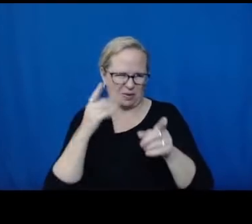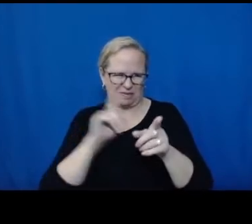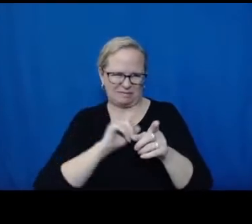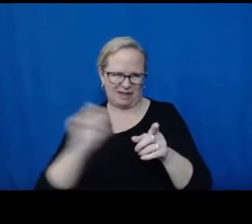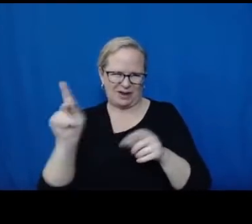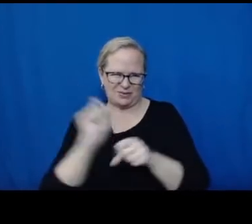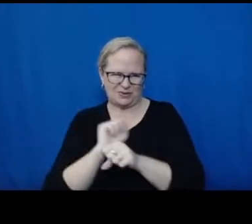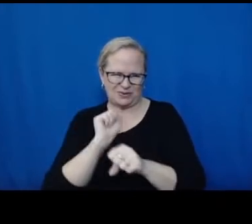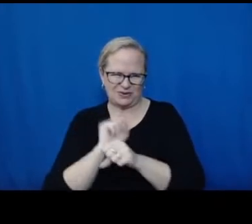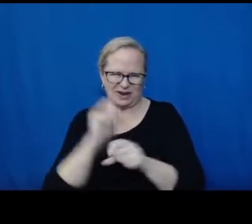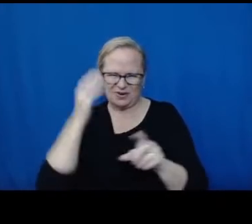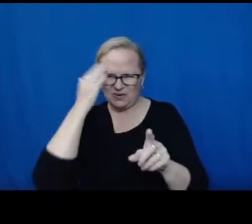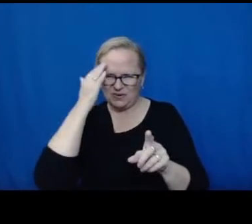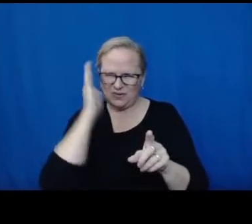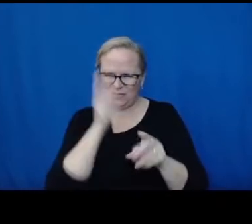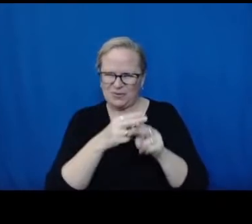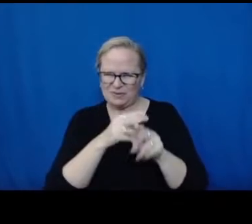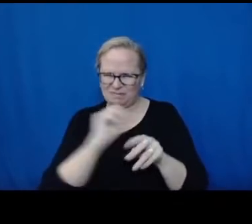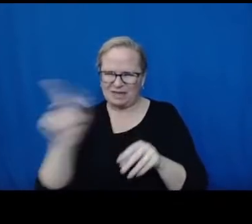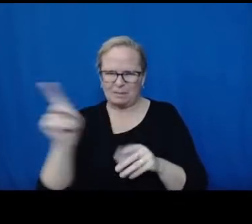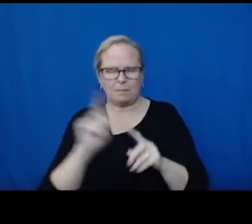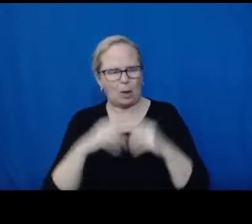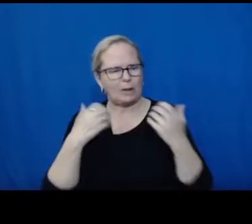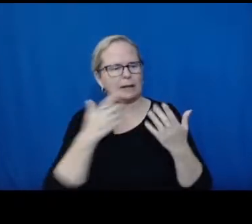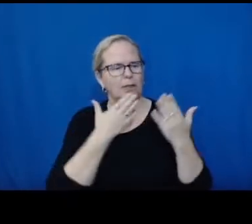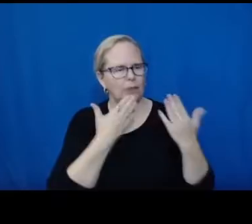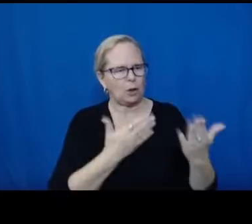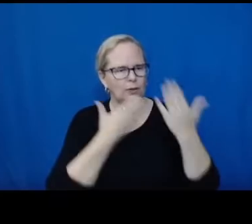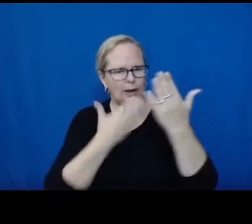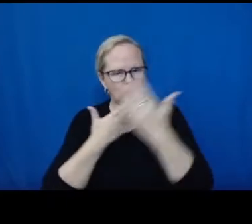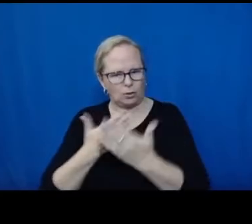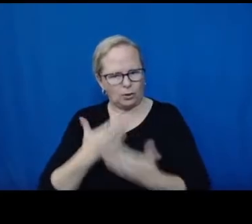work as soon as we're done. Thank you.